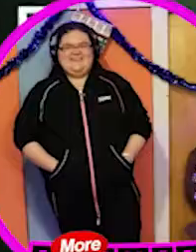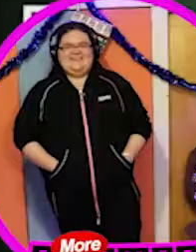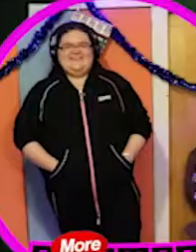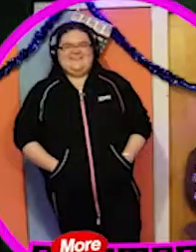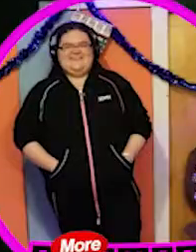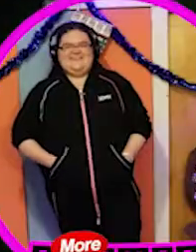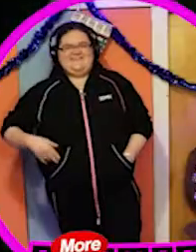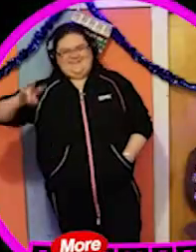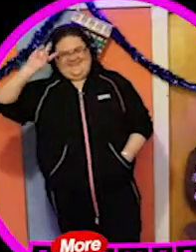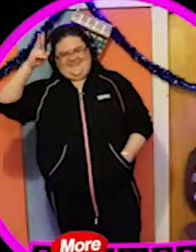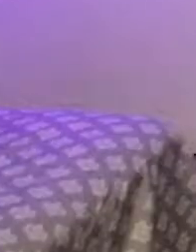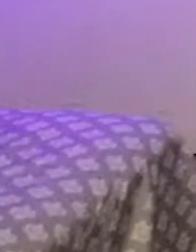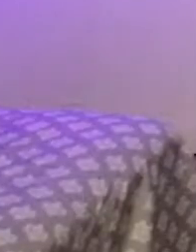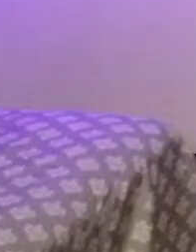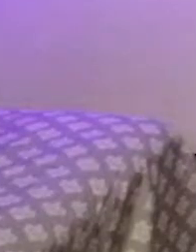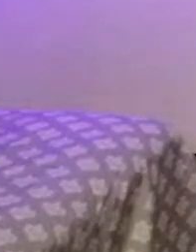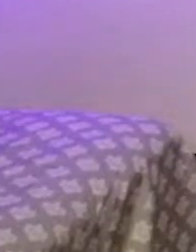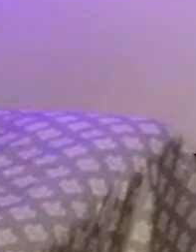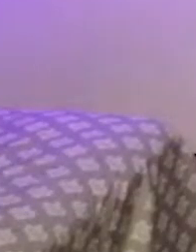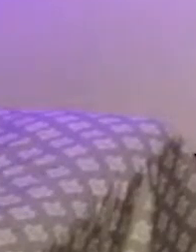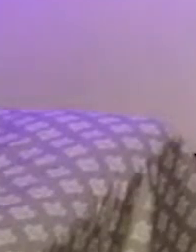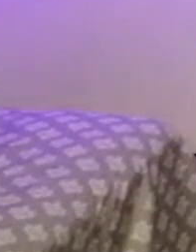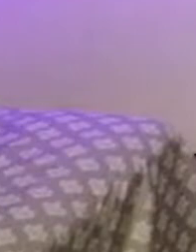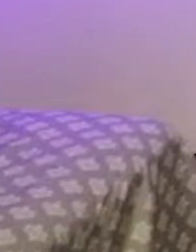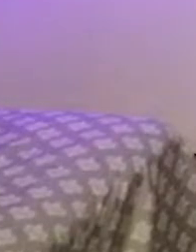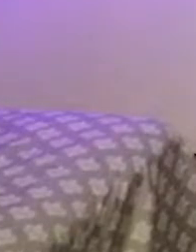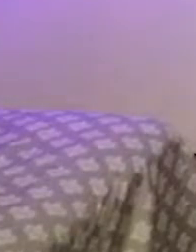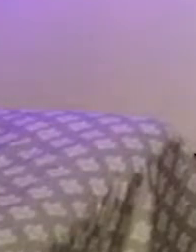Jesus. GG's. Peace. Alright.